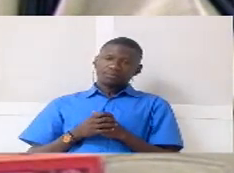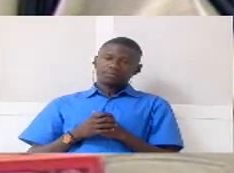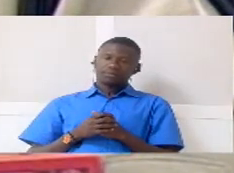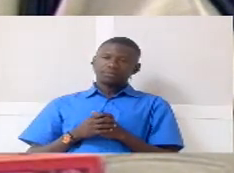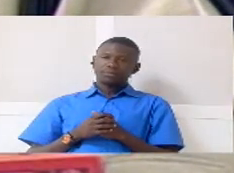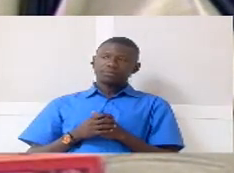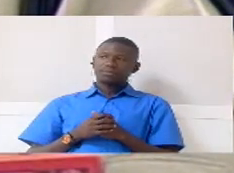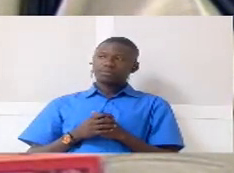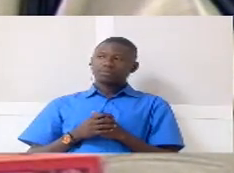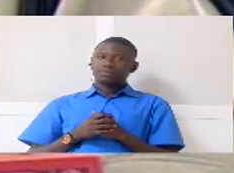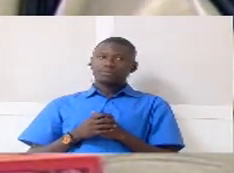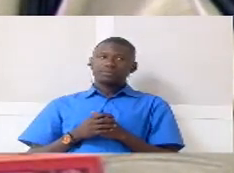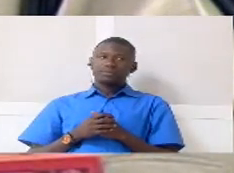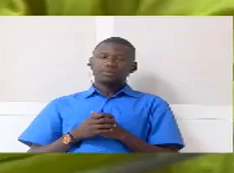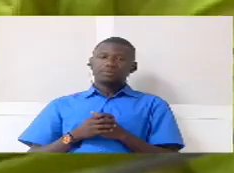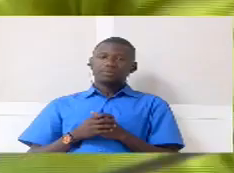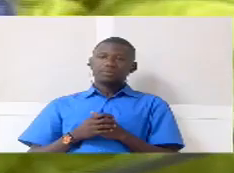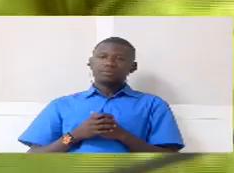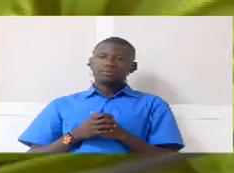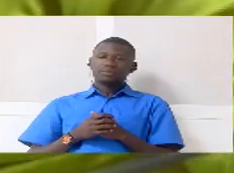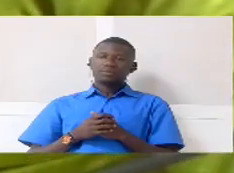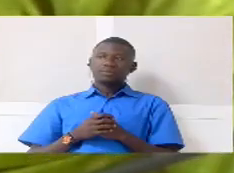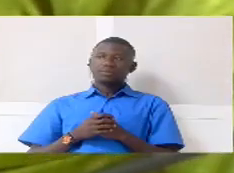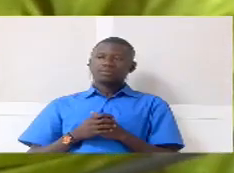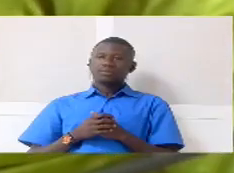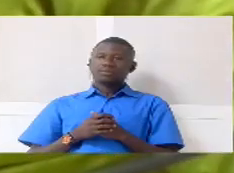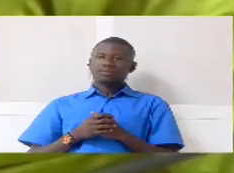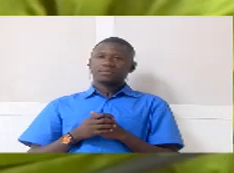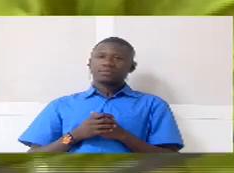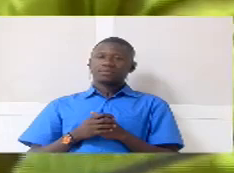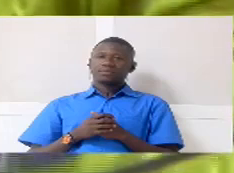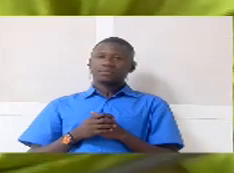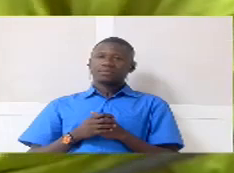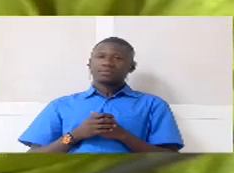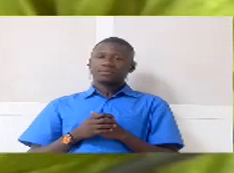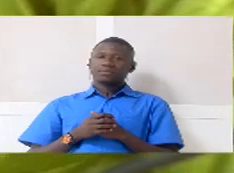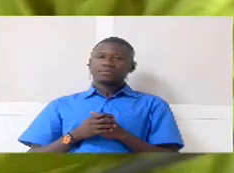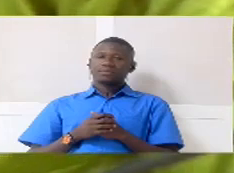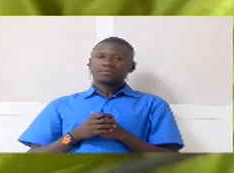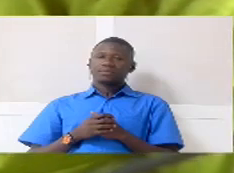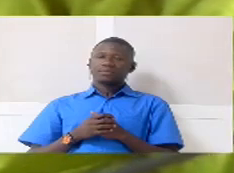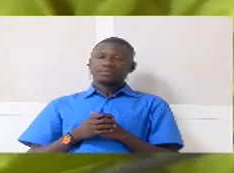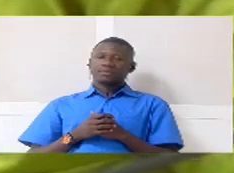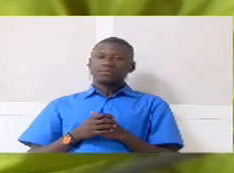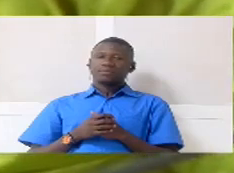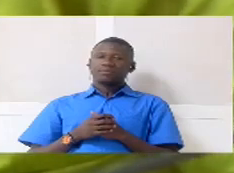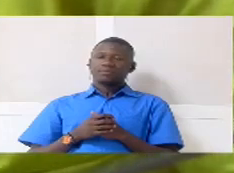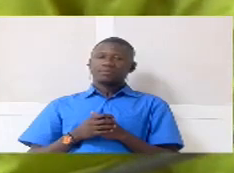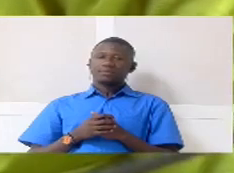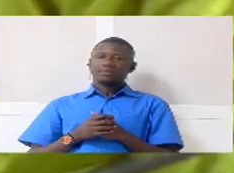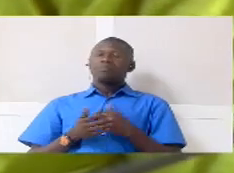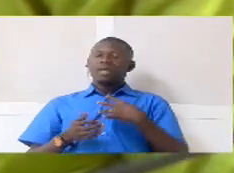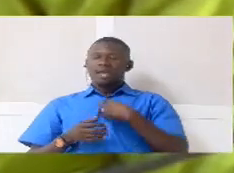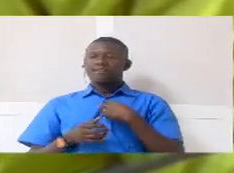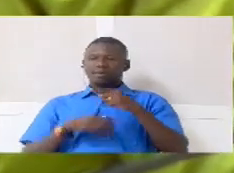Mr. Manneh. I seem to mix your name with the other prison officer who came here. I'm sorry for that. I have four questions I